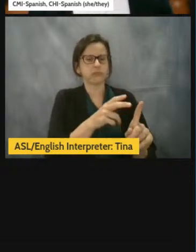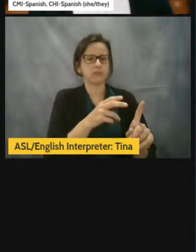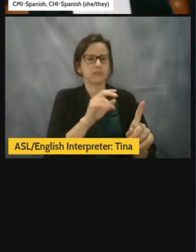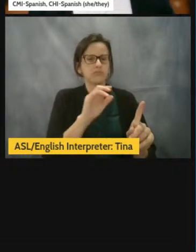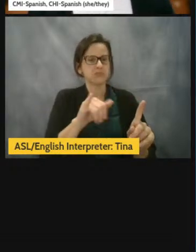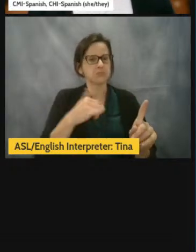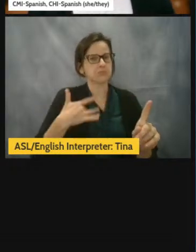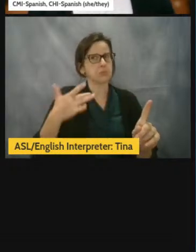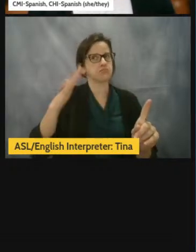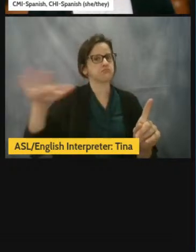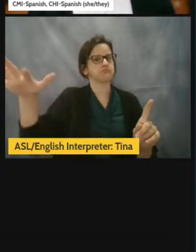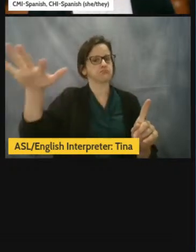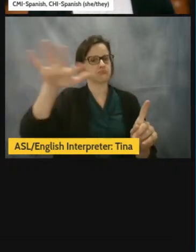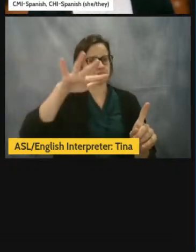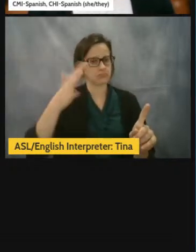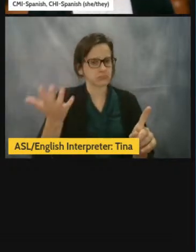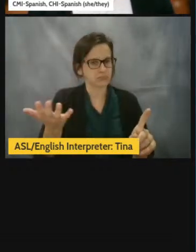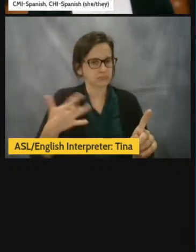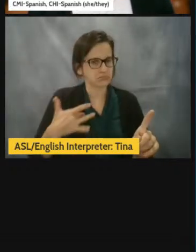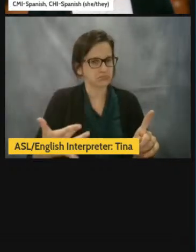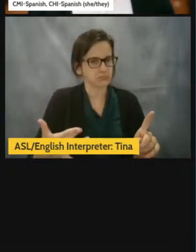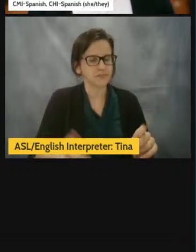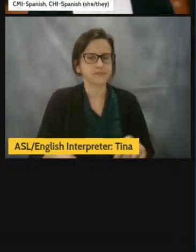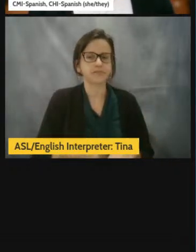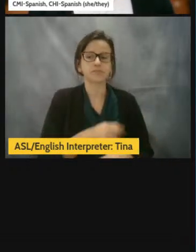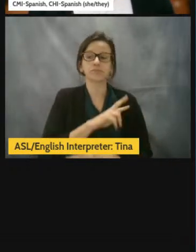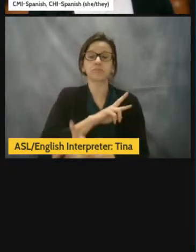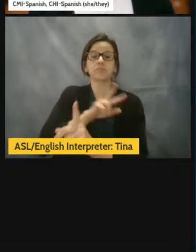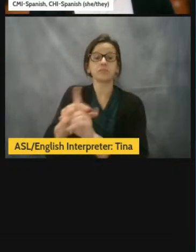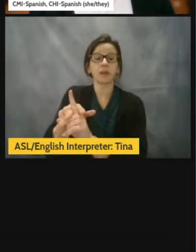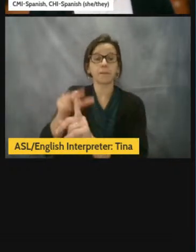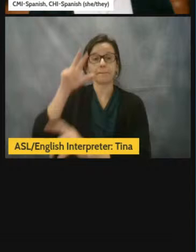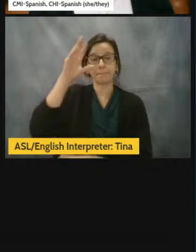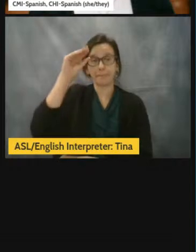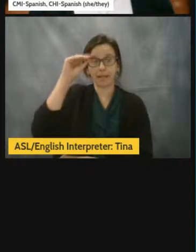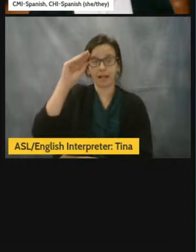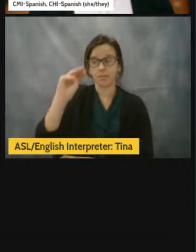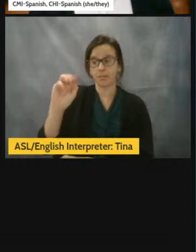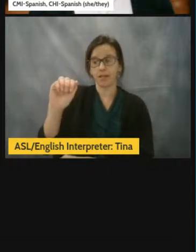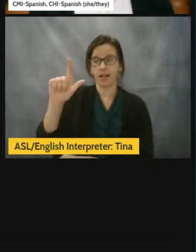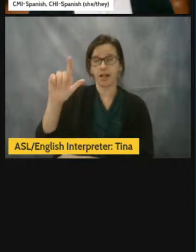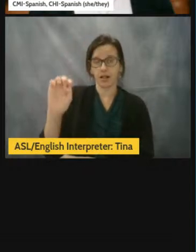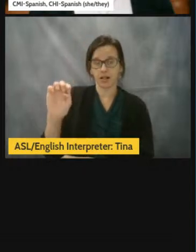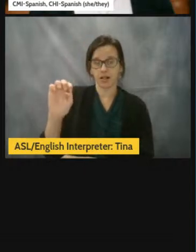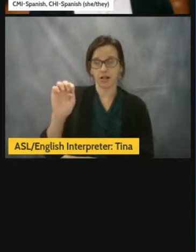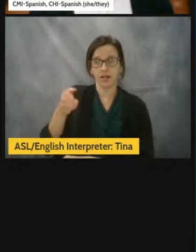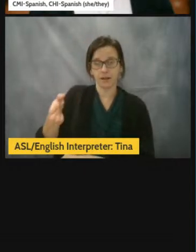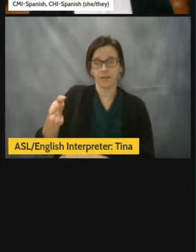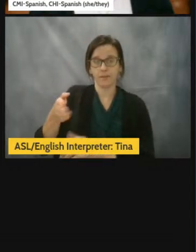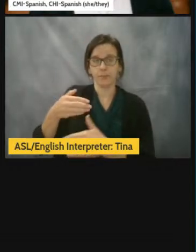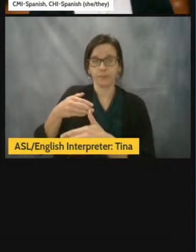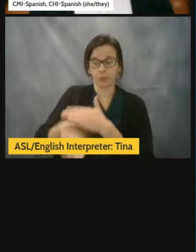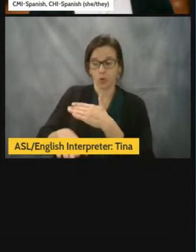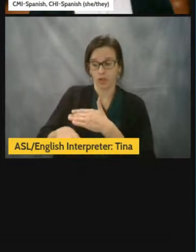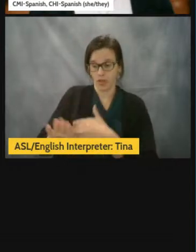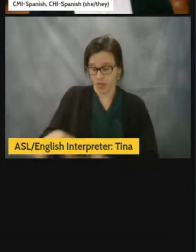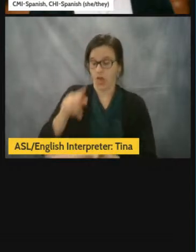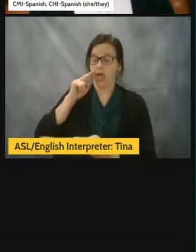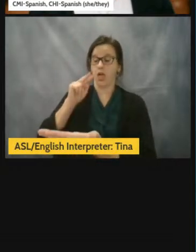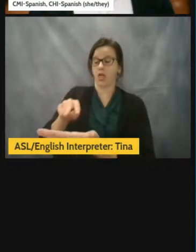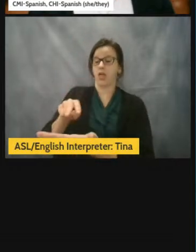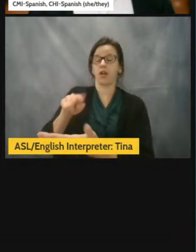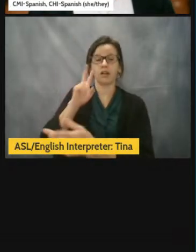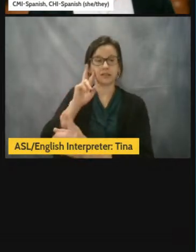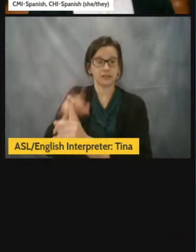goes. Someone is assigned male at birth, which is also known as AMAB or